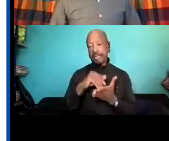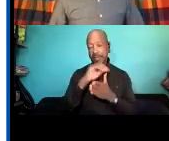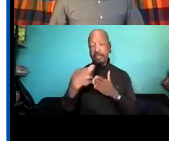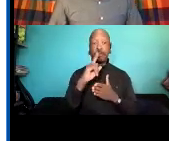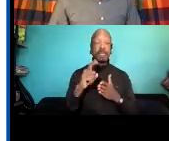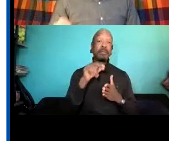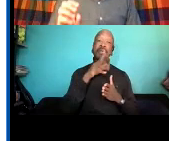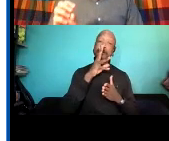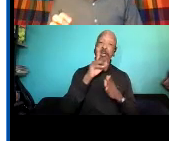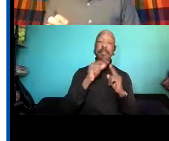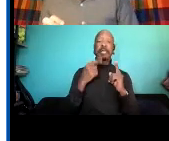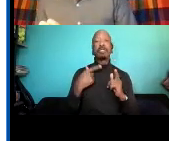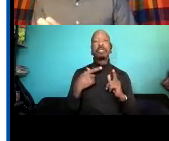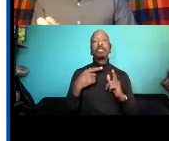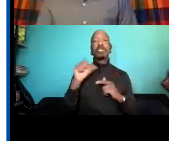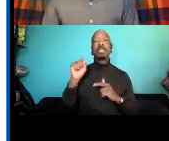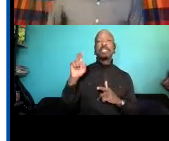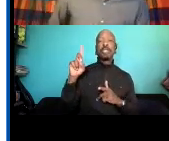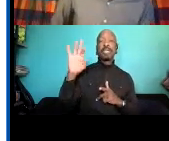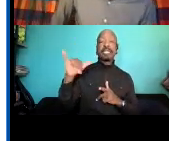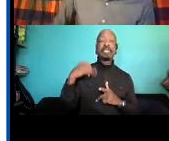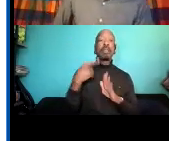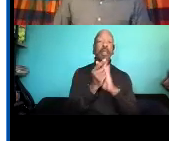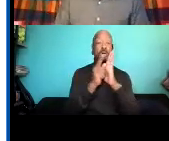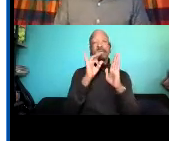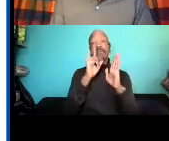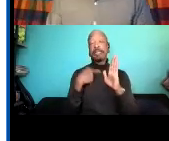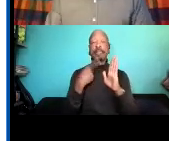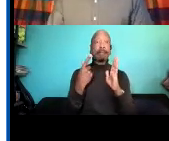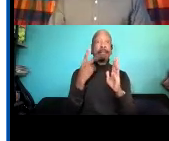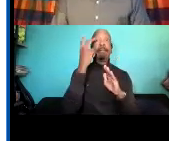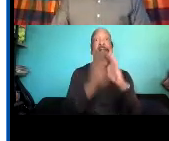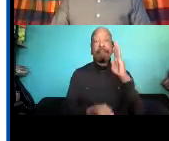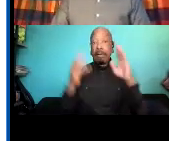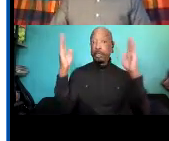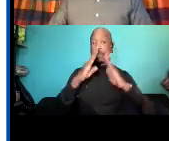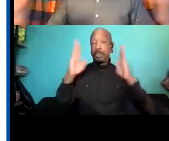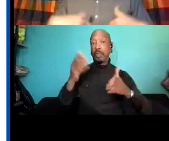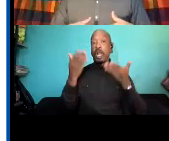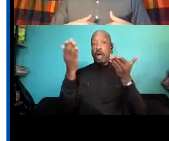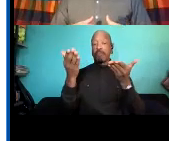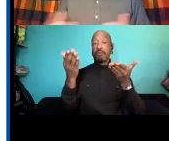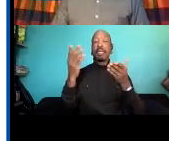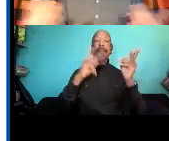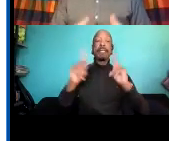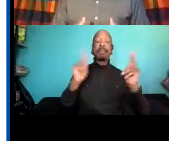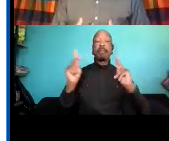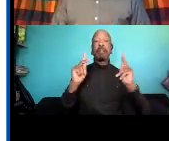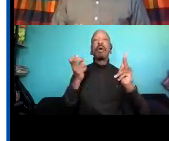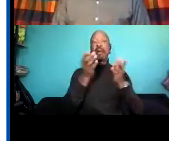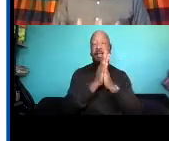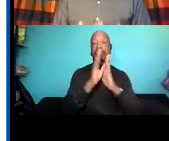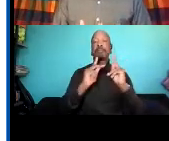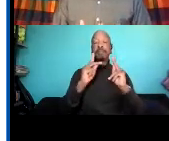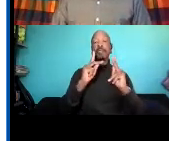complicated, and it can get you into a lot of trouble when you're offering folks to, or asking folks to